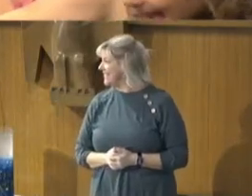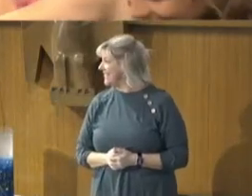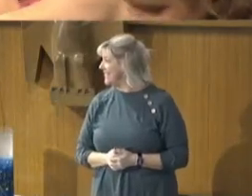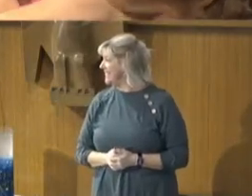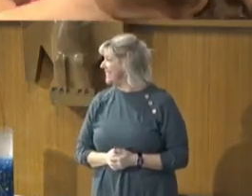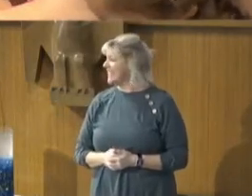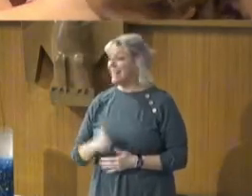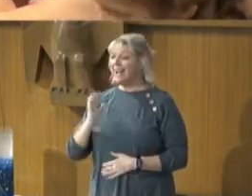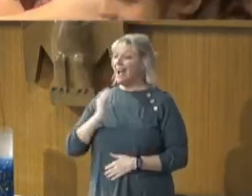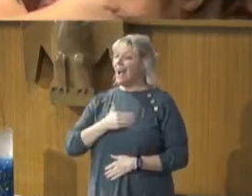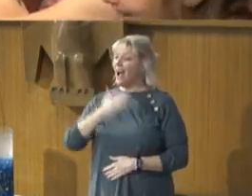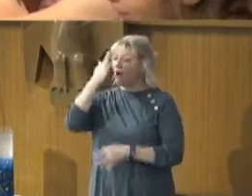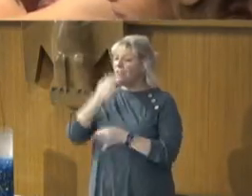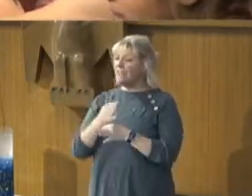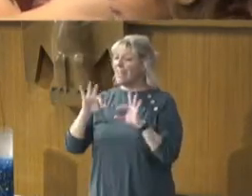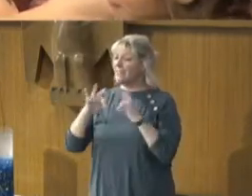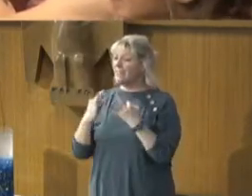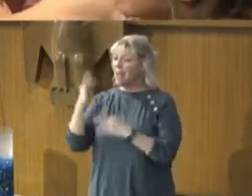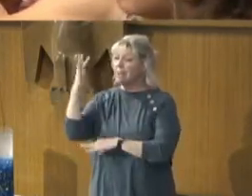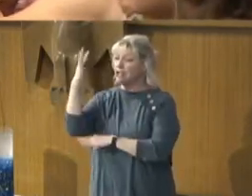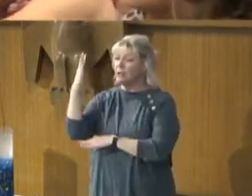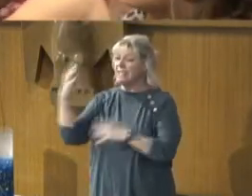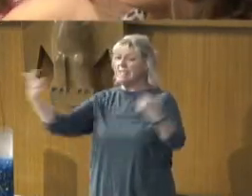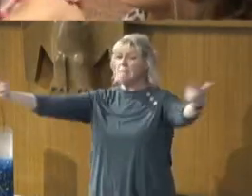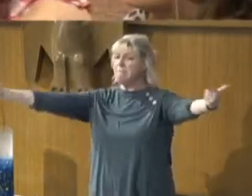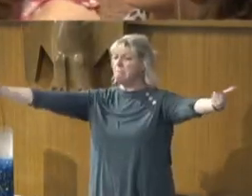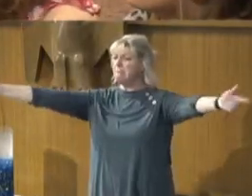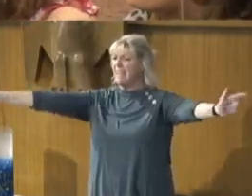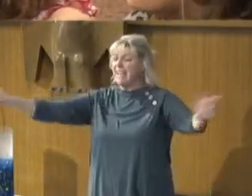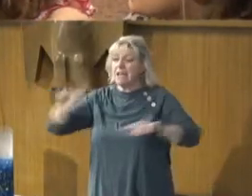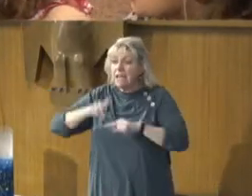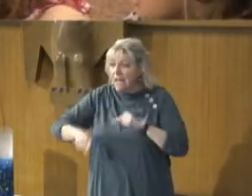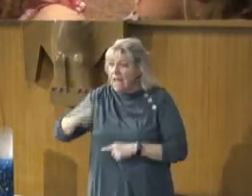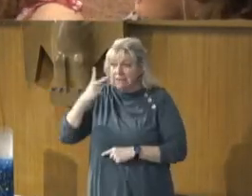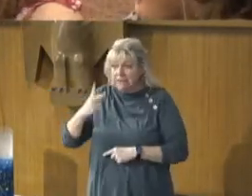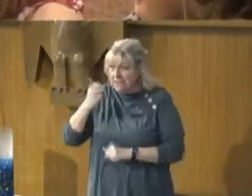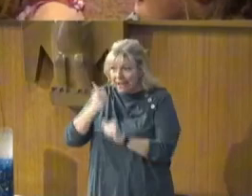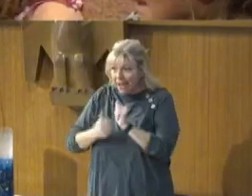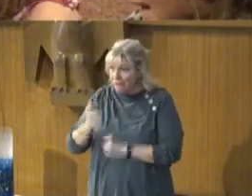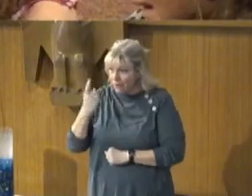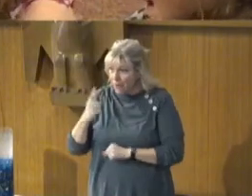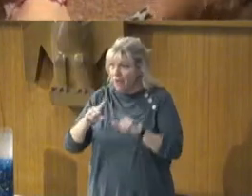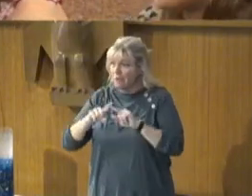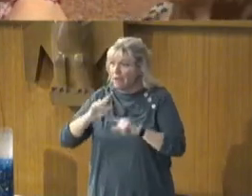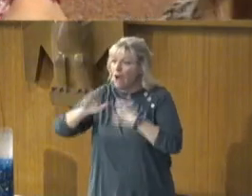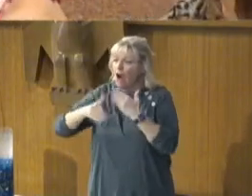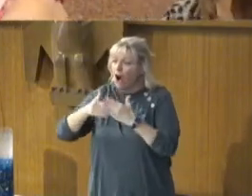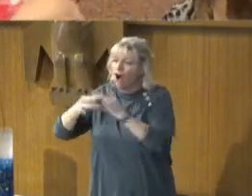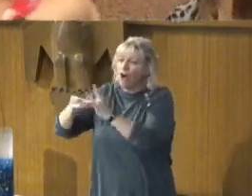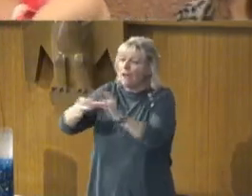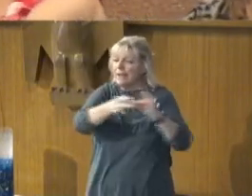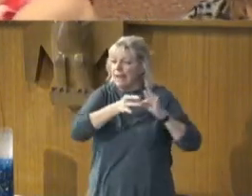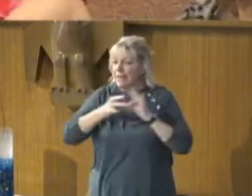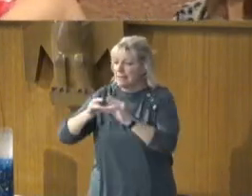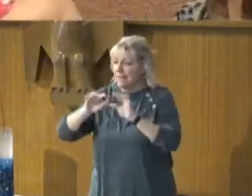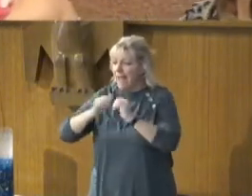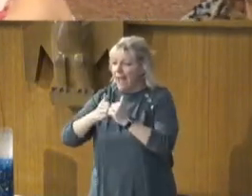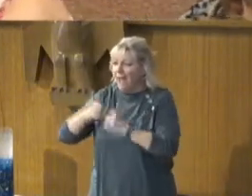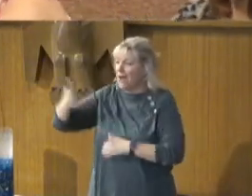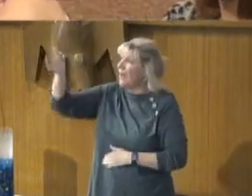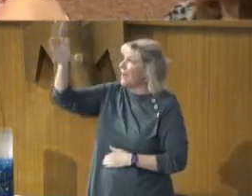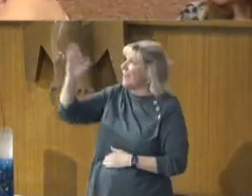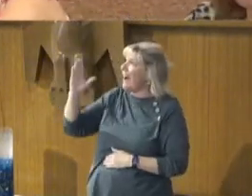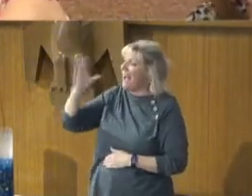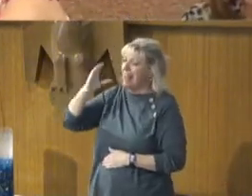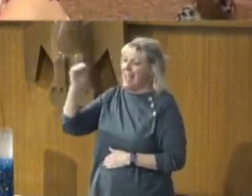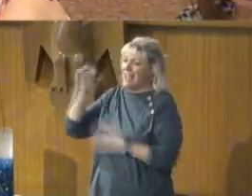Our faith family tree is so big that we can't even see everyone who's a part of it. But because we're all connected by God and because of Jesus who